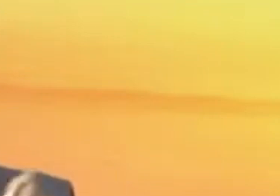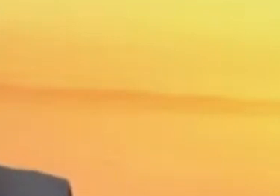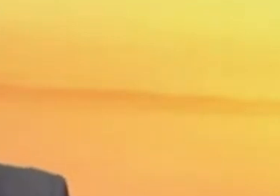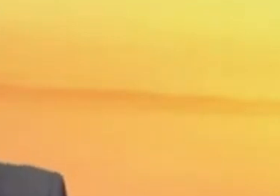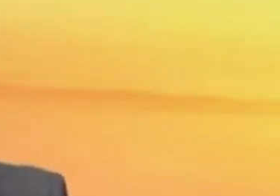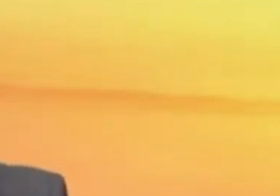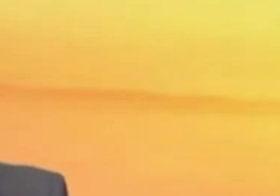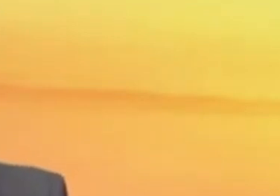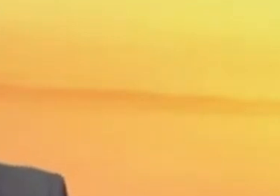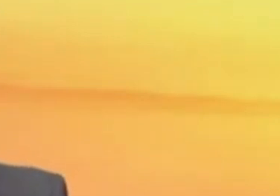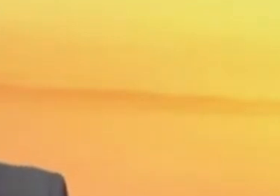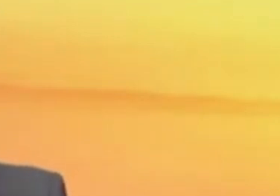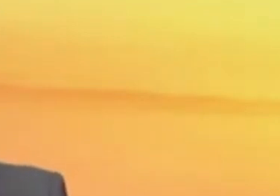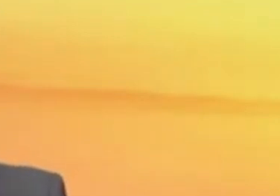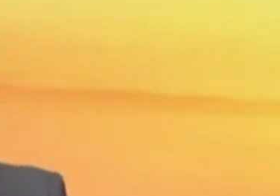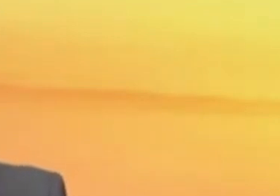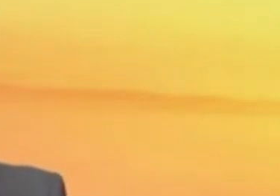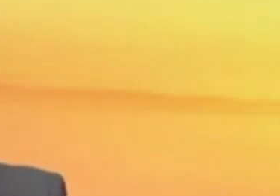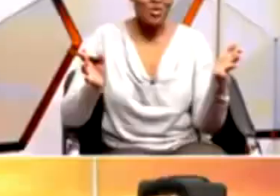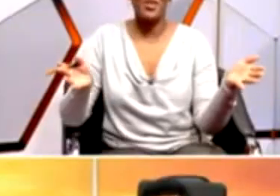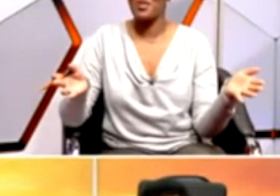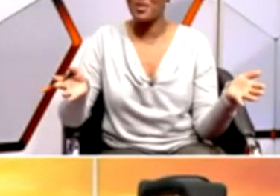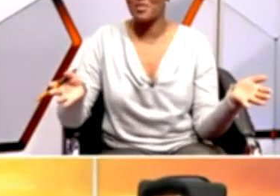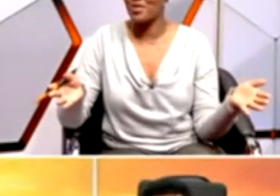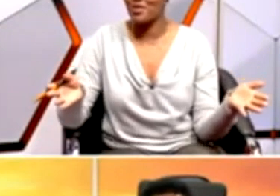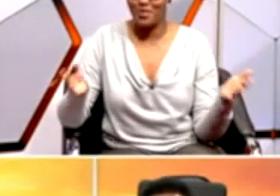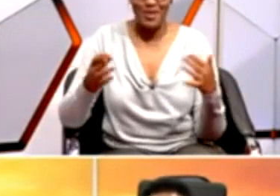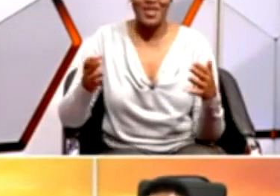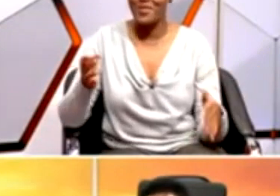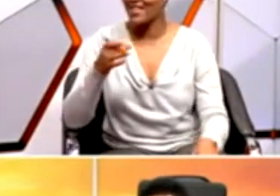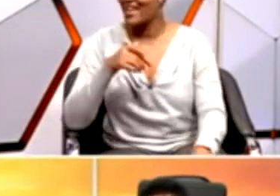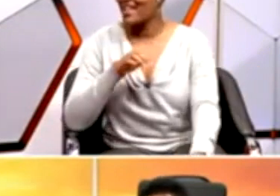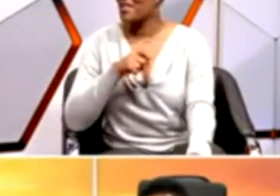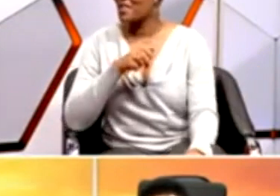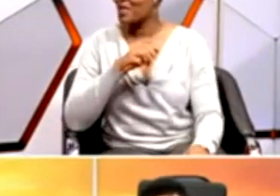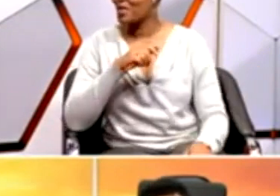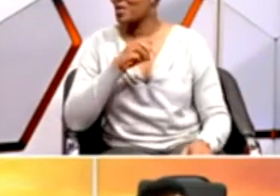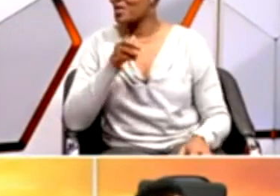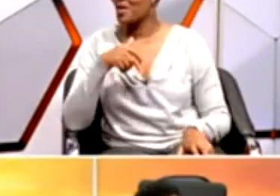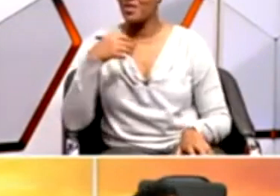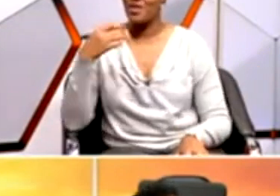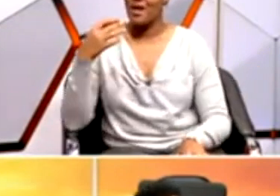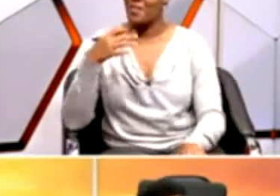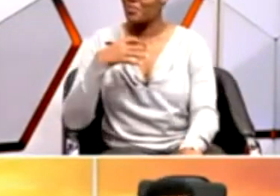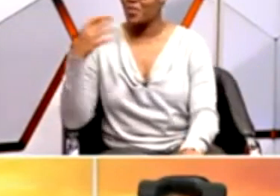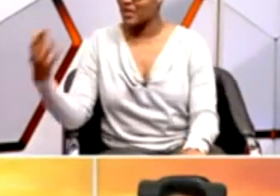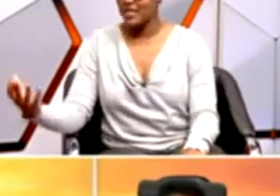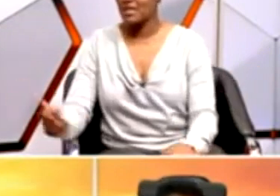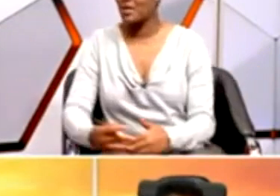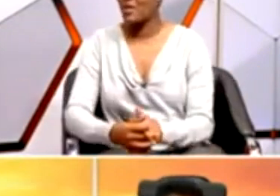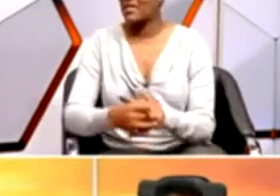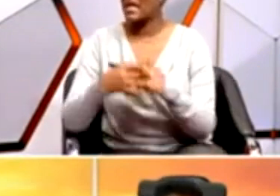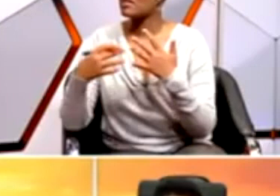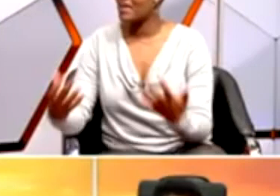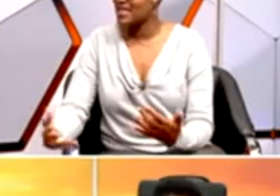off a little fire. All right. Put out the fire in your... Do what you were supposed to do. Mm-hmm. Play your part. Now, Phoebe, also maybe tell